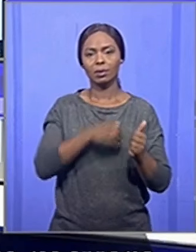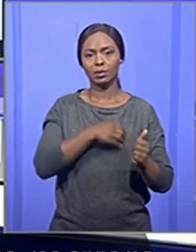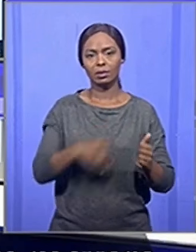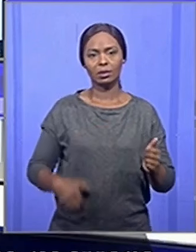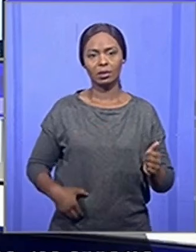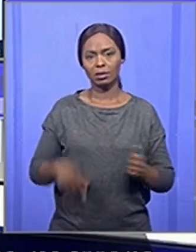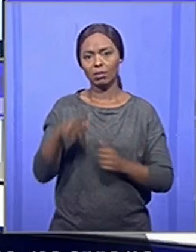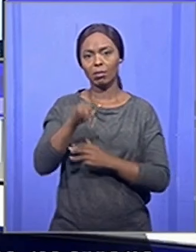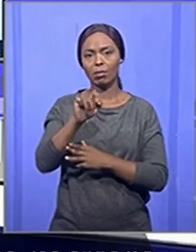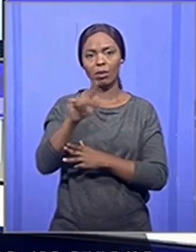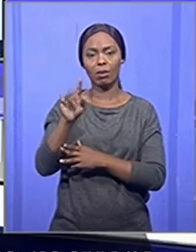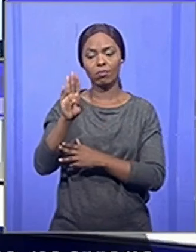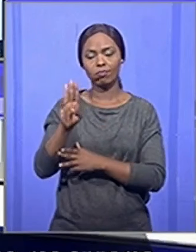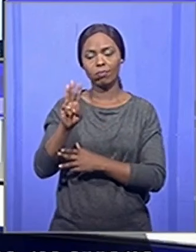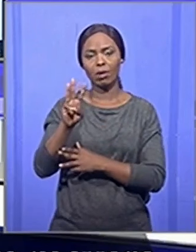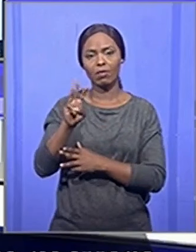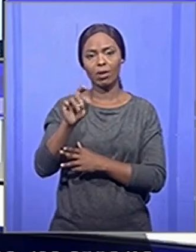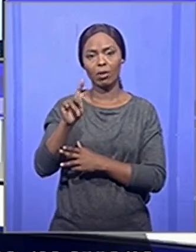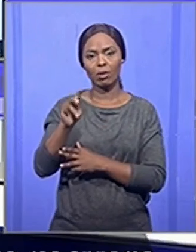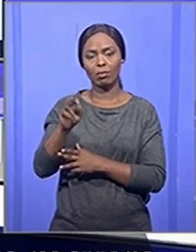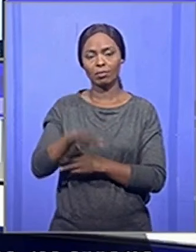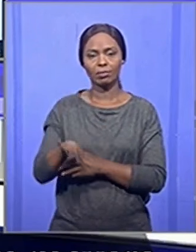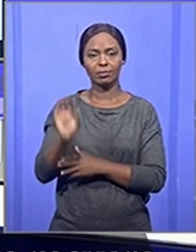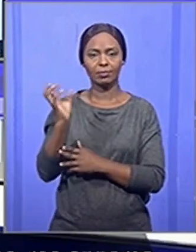Paul Mashatile Welkom Free State.